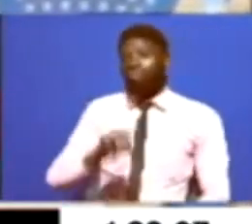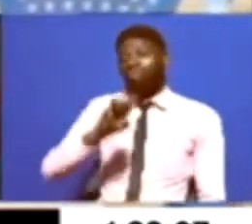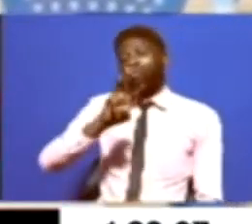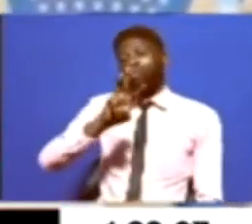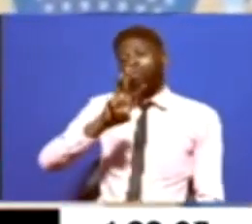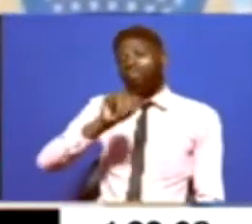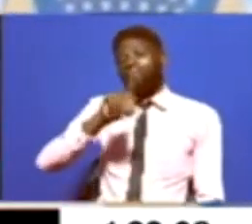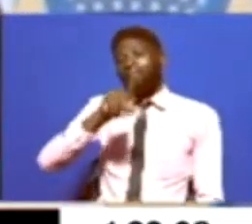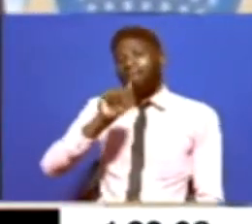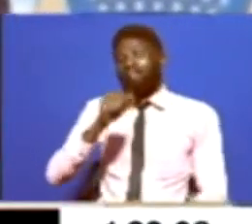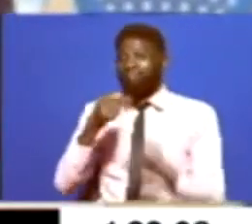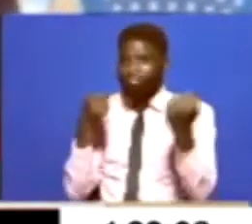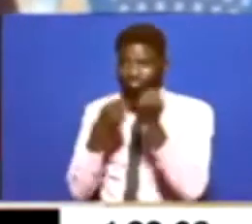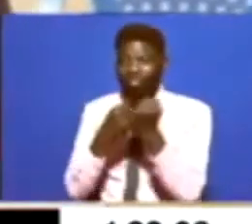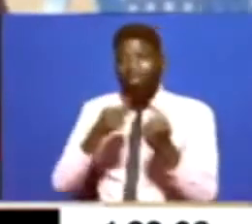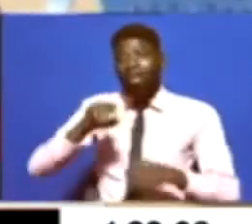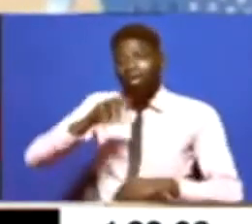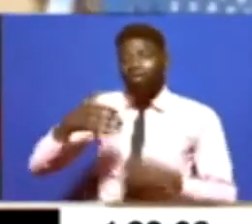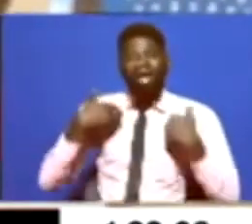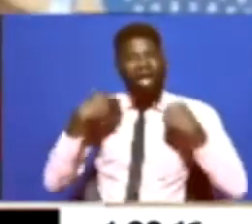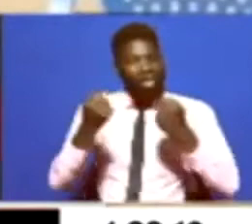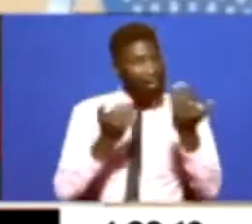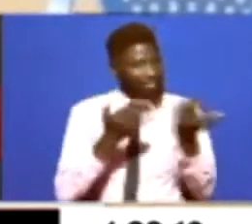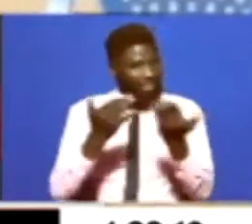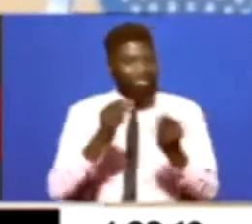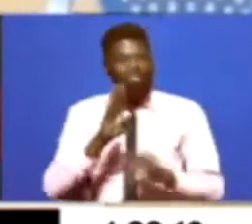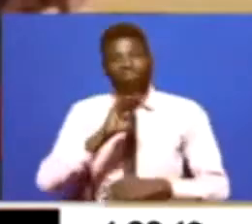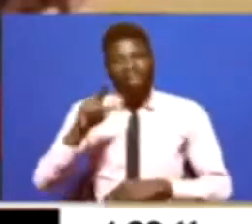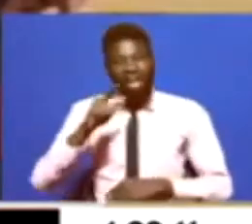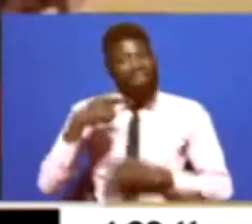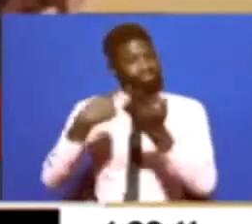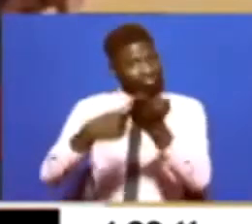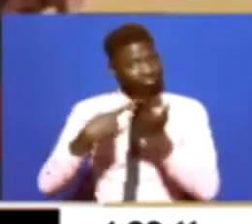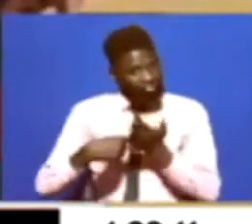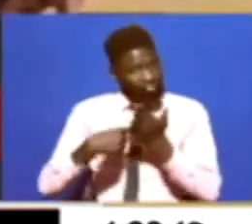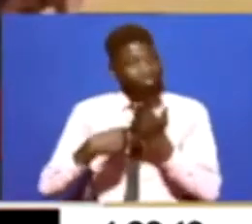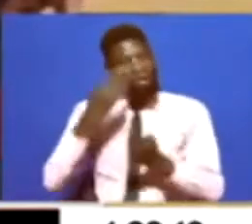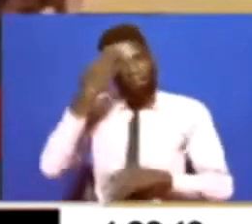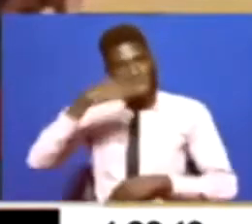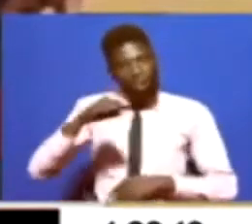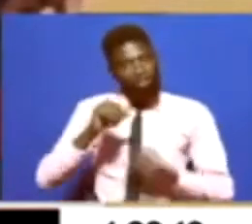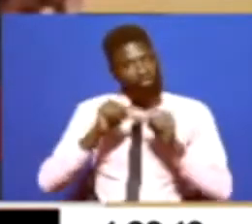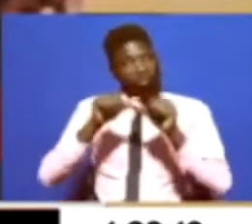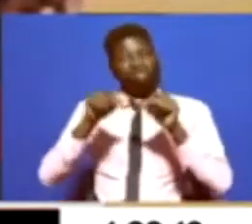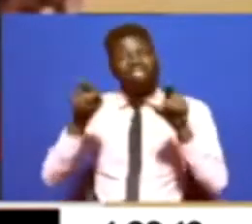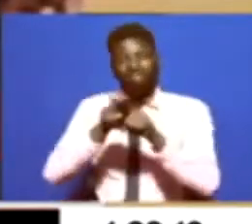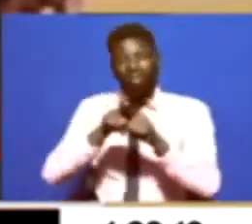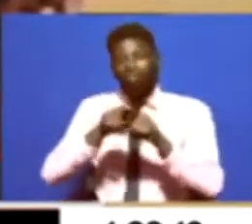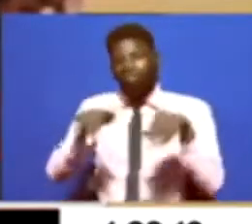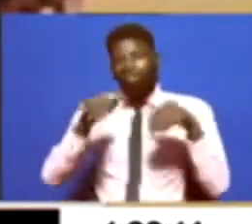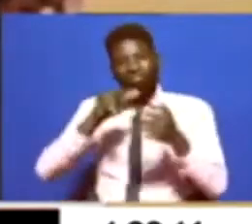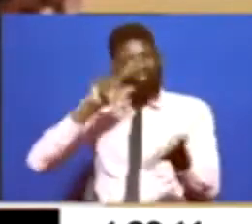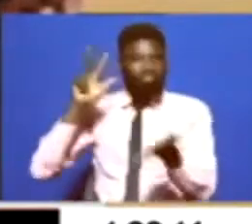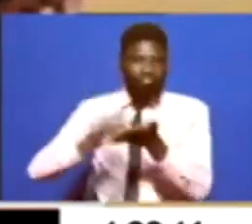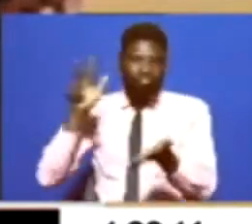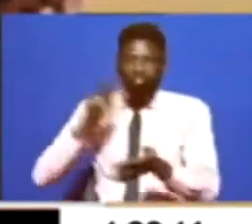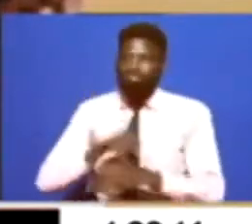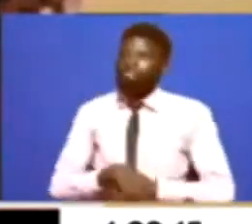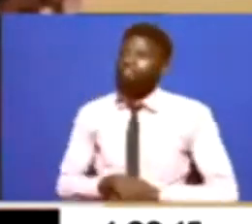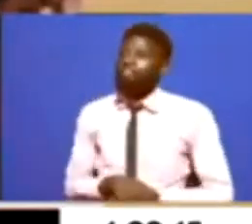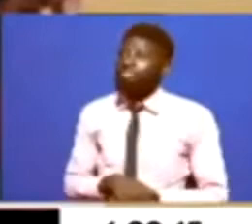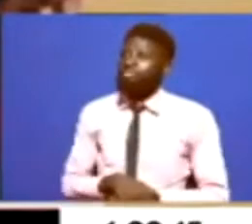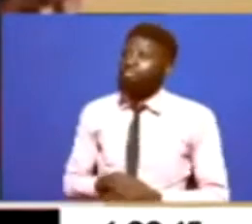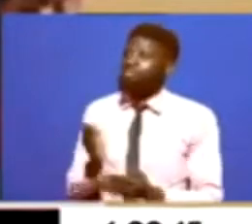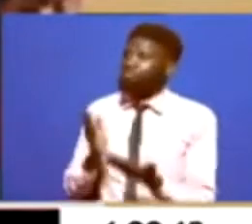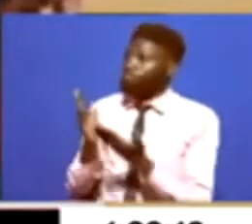health service bill, which is before the county assembly for debate and enactment. The cabinet of the county of the